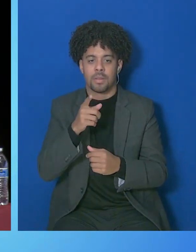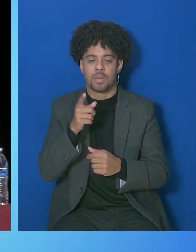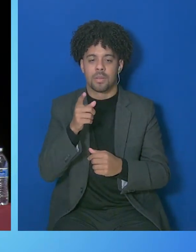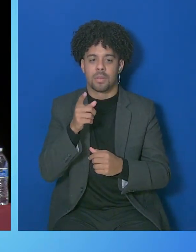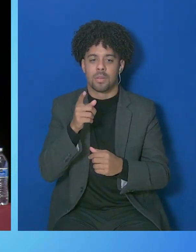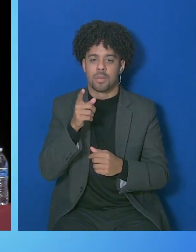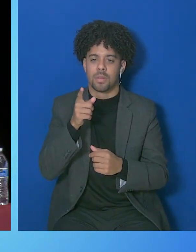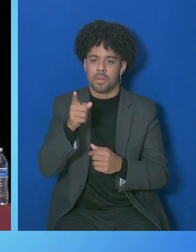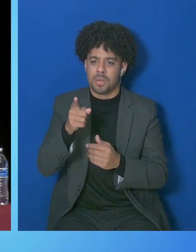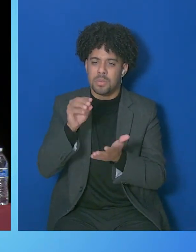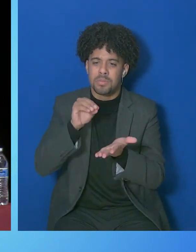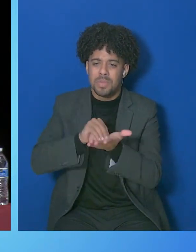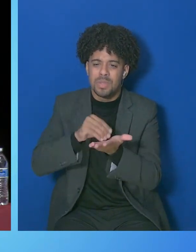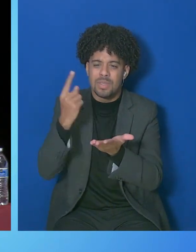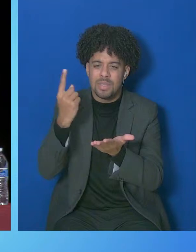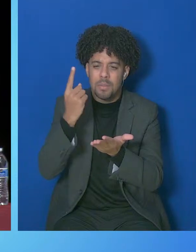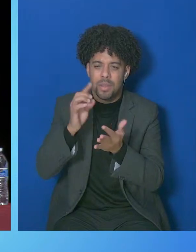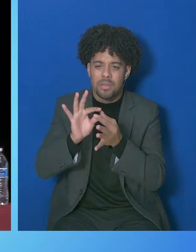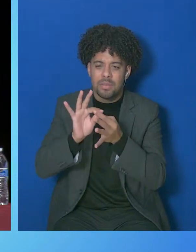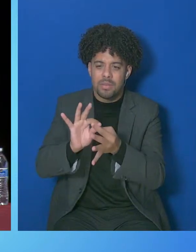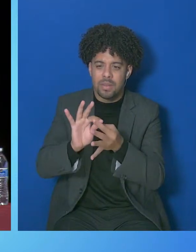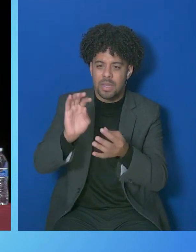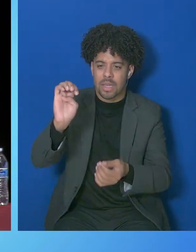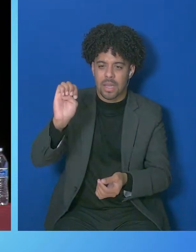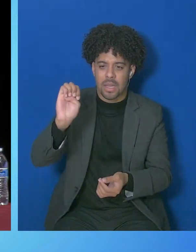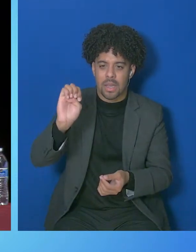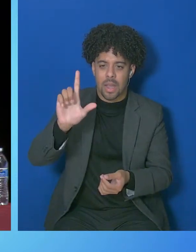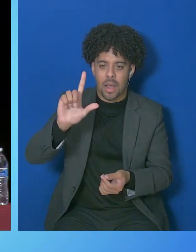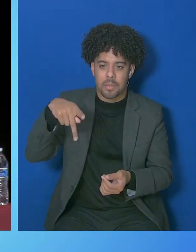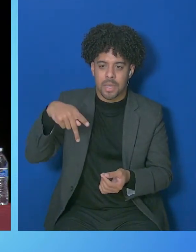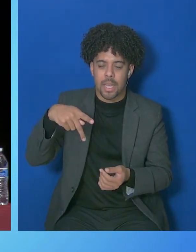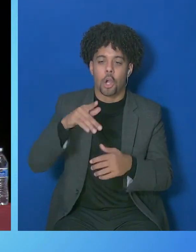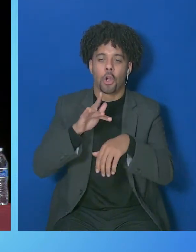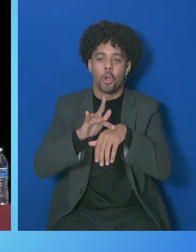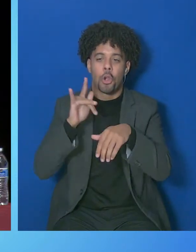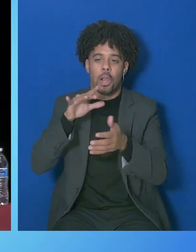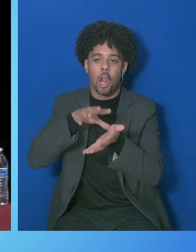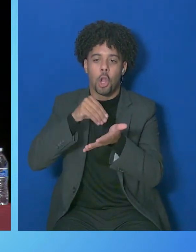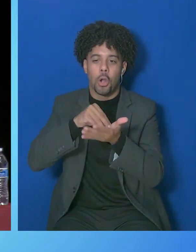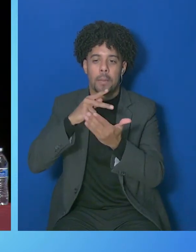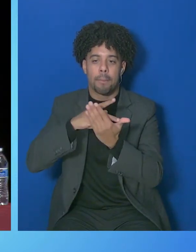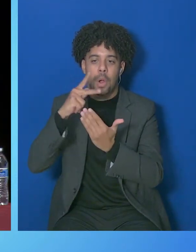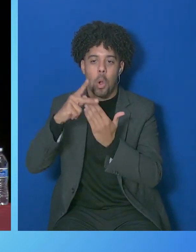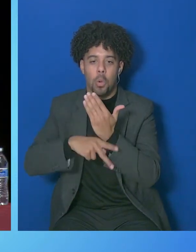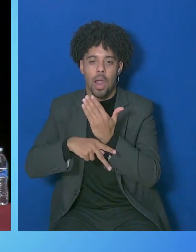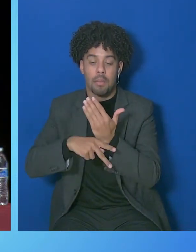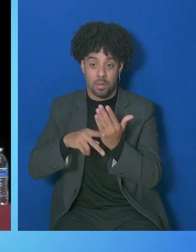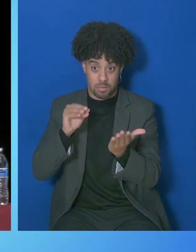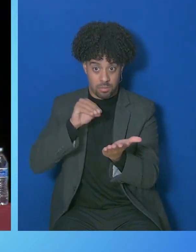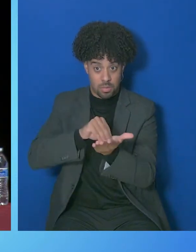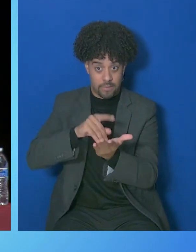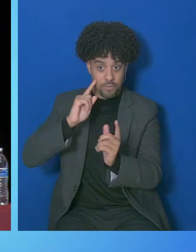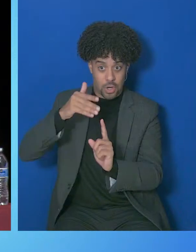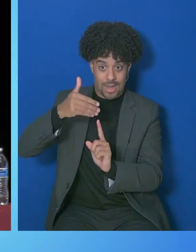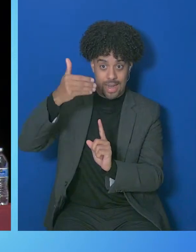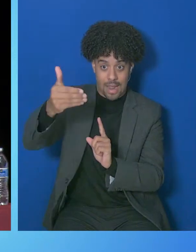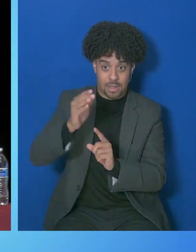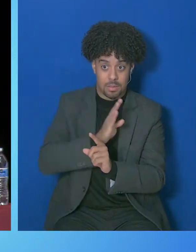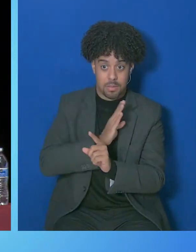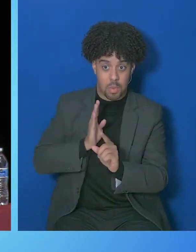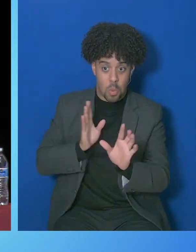Did we have something about the ELP for the early learning program for the next board meeting, or is that separate for the work